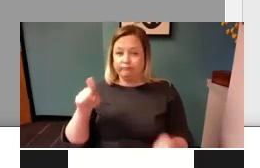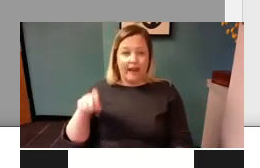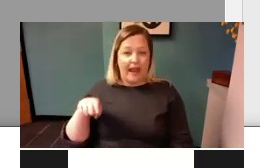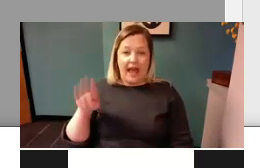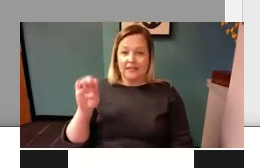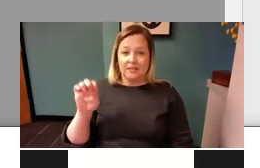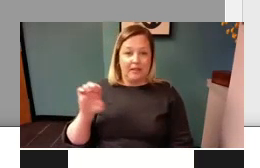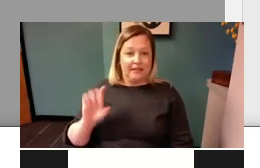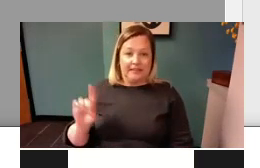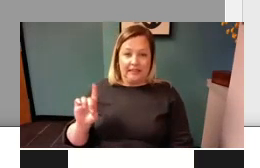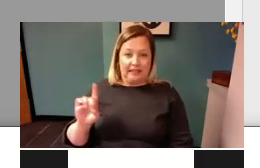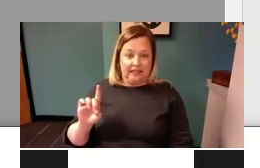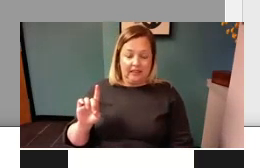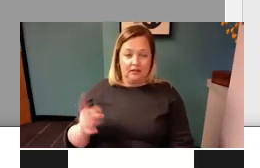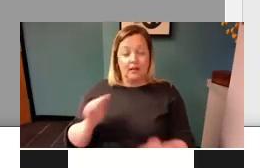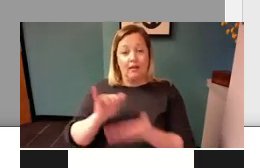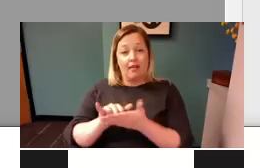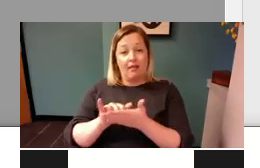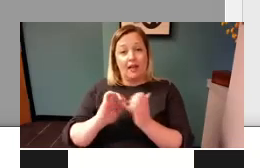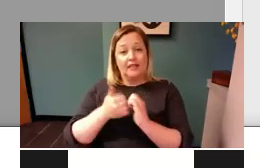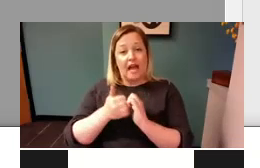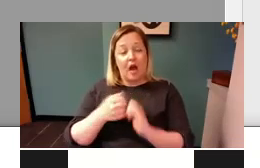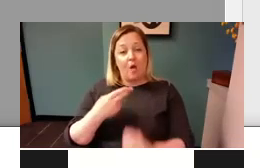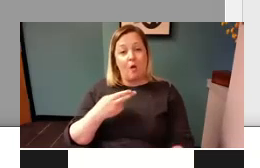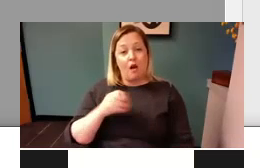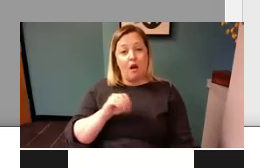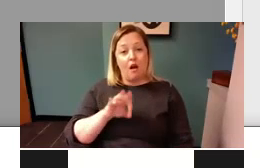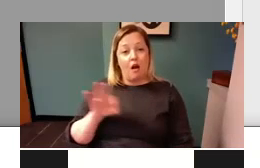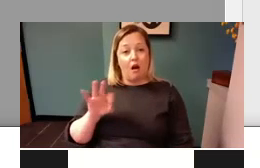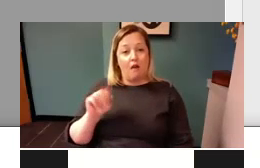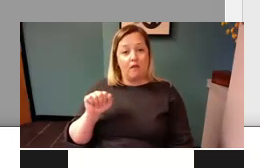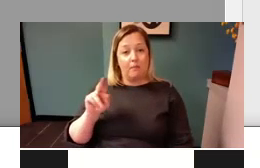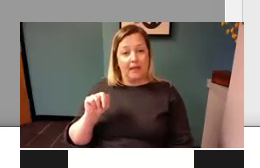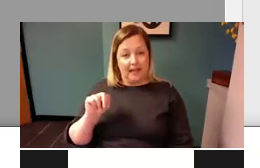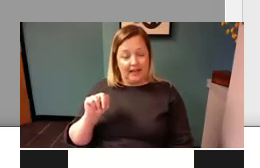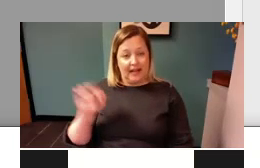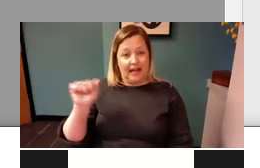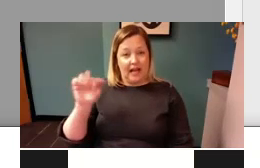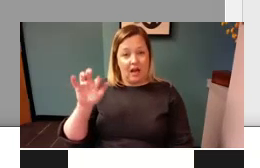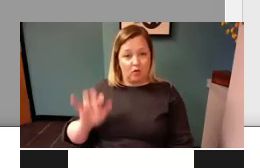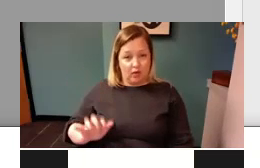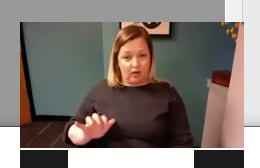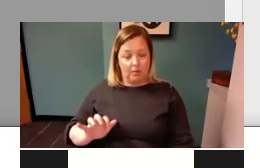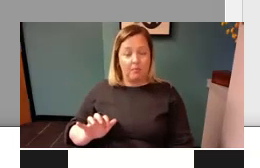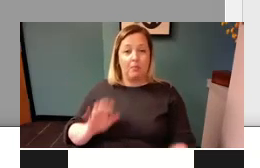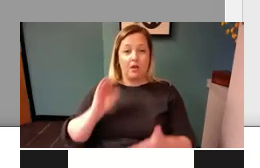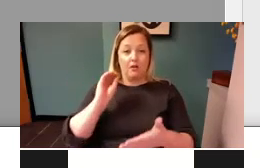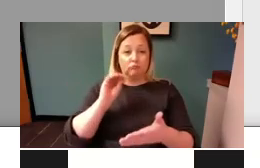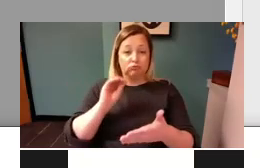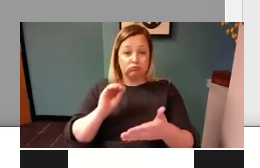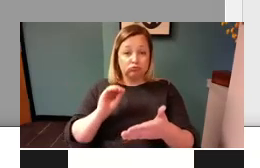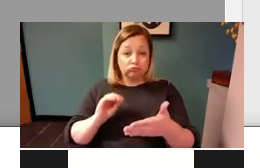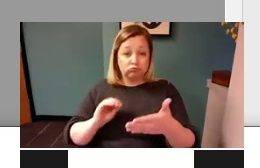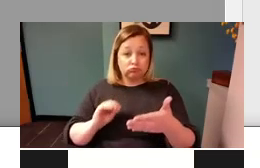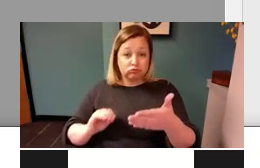that is how your Huffman encoding algorithm encodes this entire sequence into its corresponding bits.